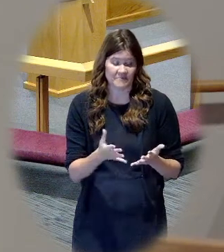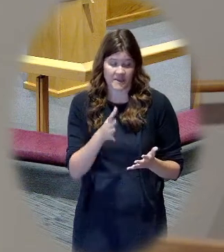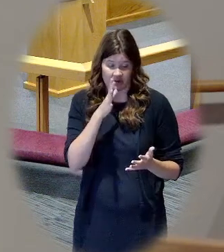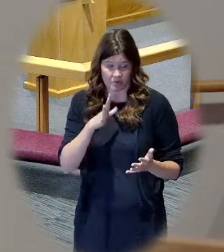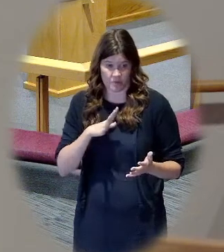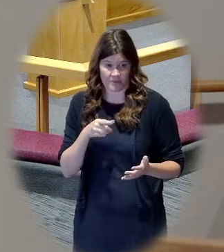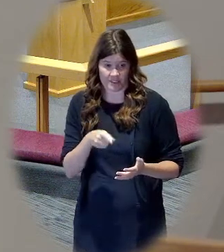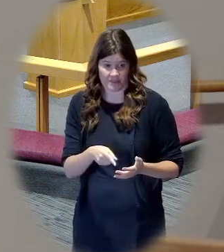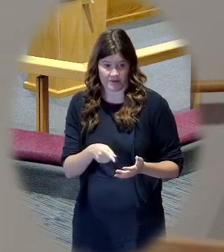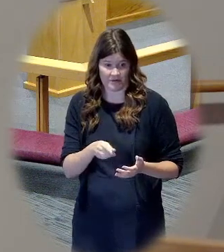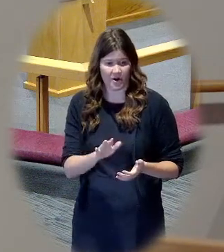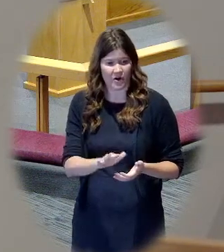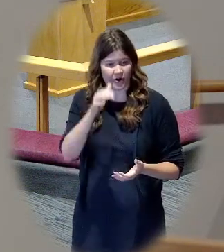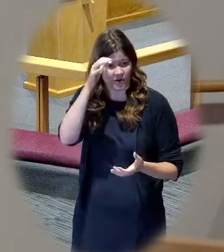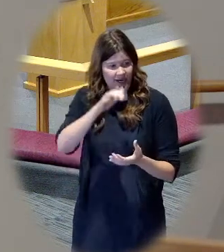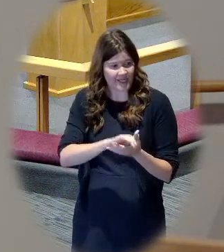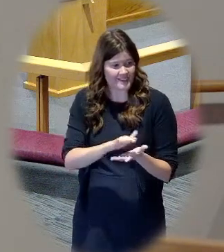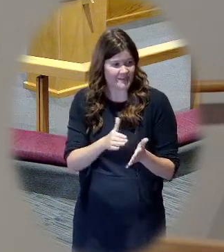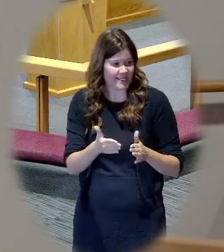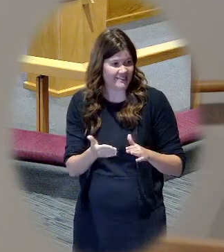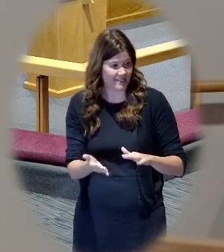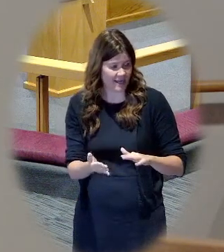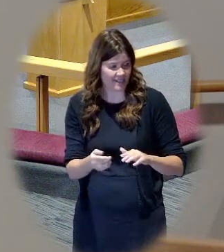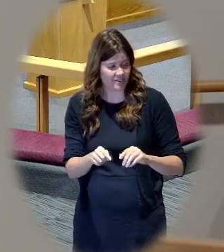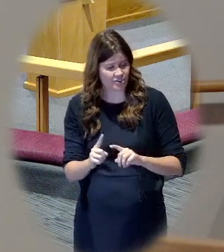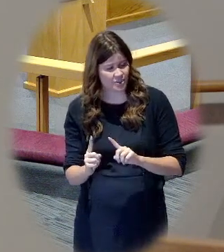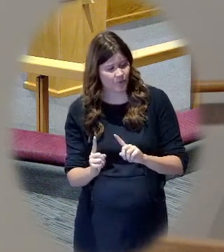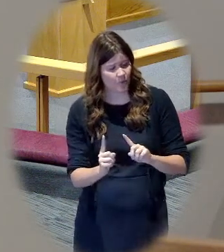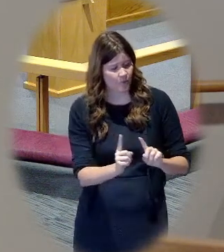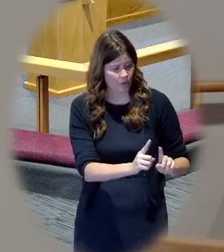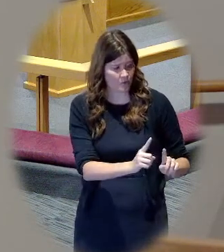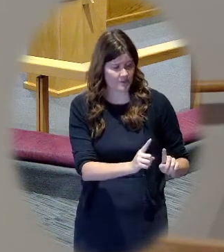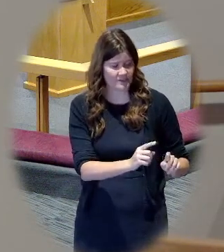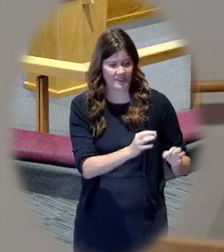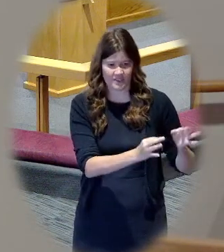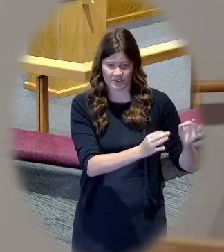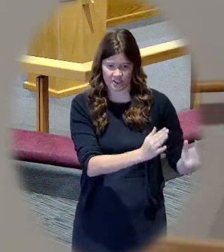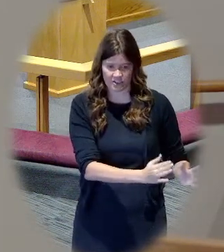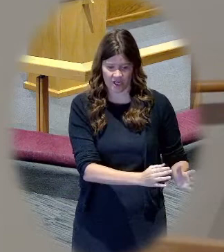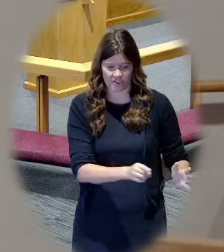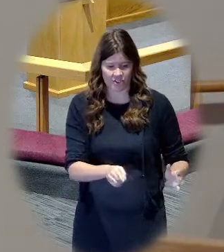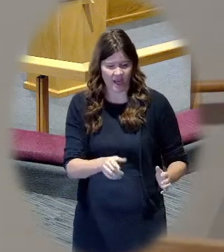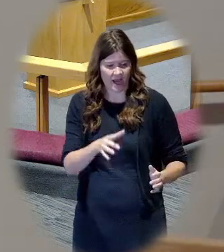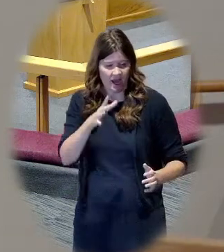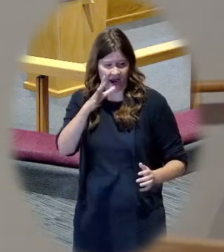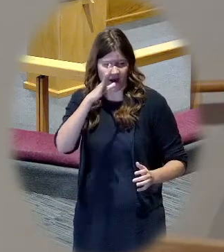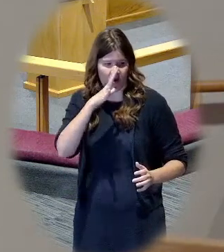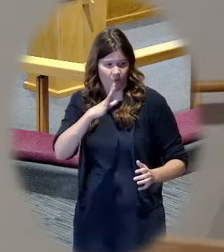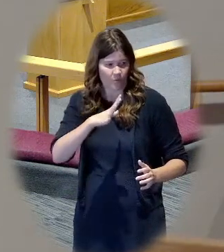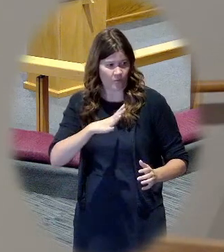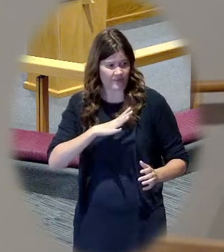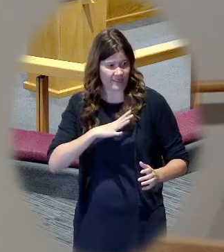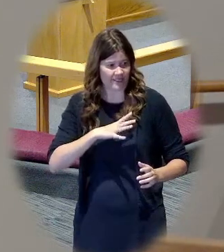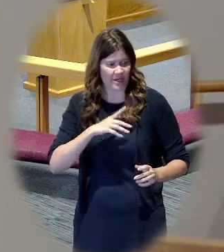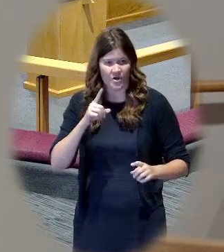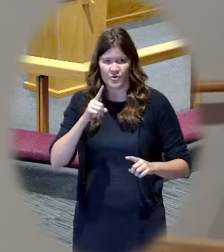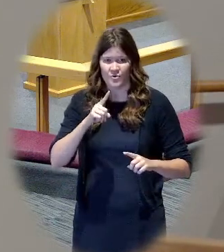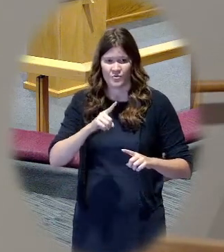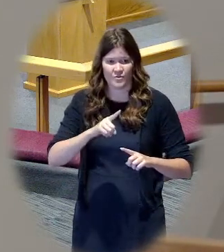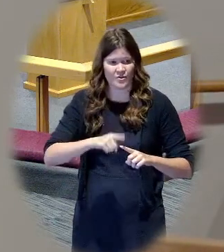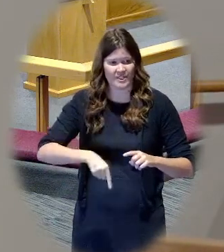widow came to this judge, a woman who had no means whatsoever